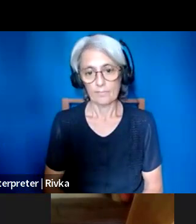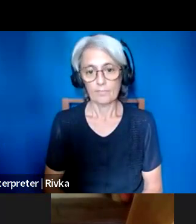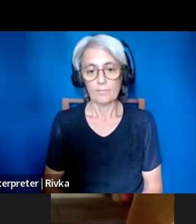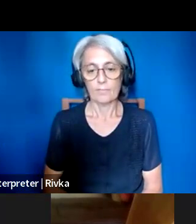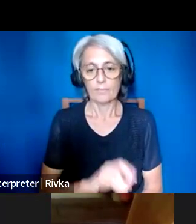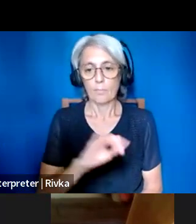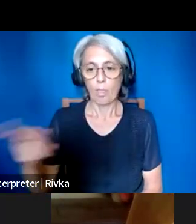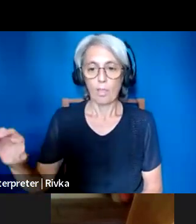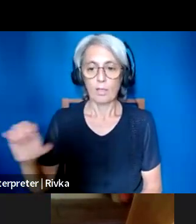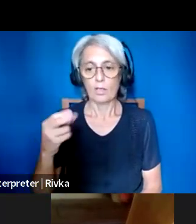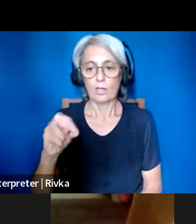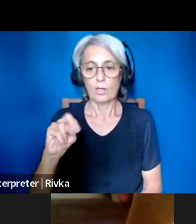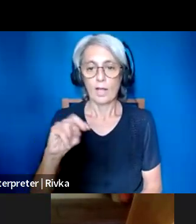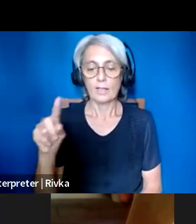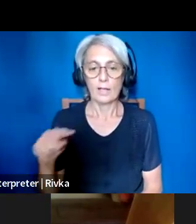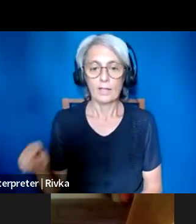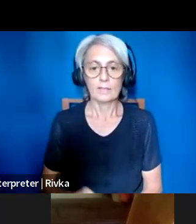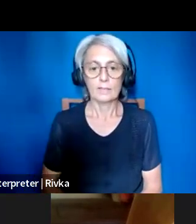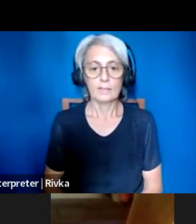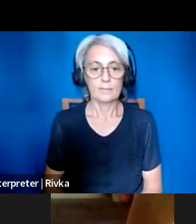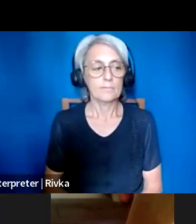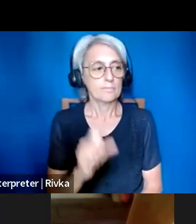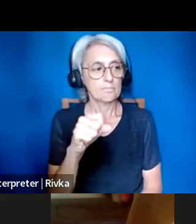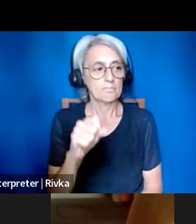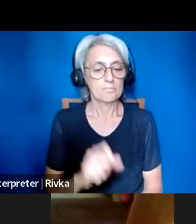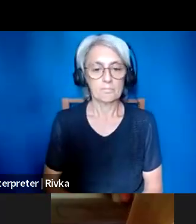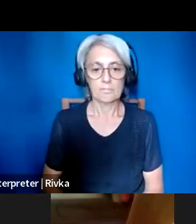Abmael Chavez Hernandez. Aye.